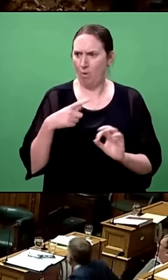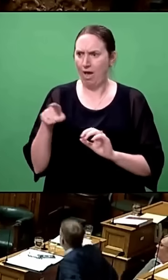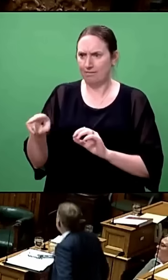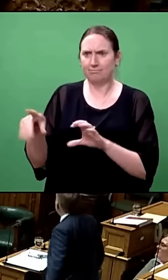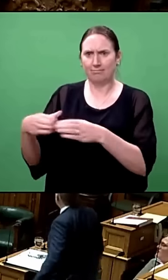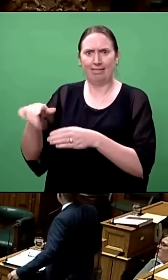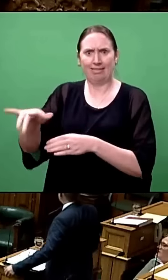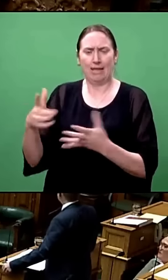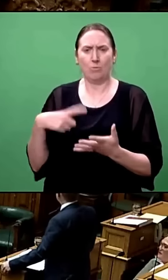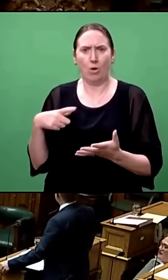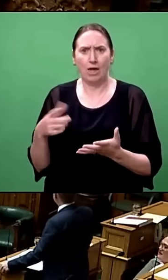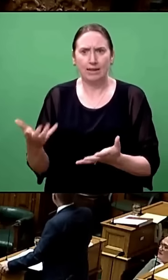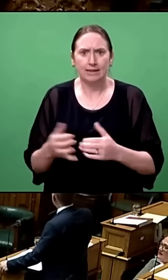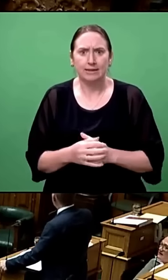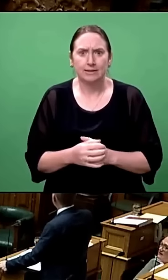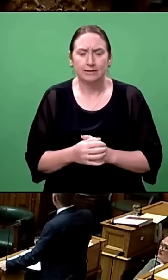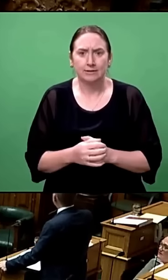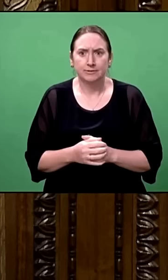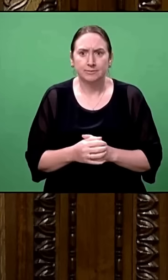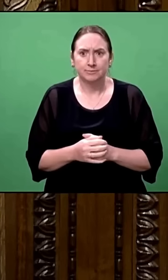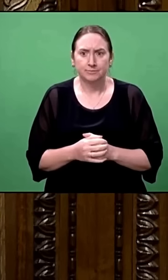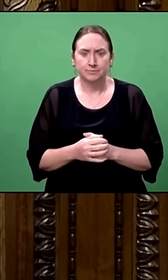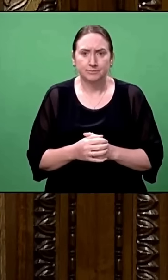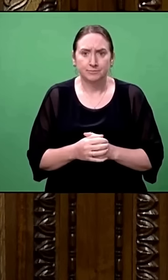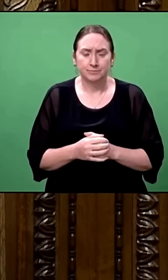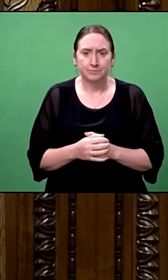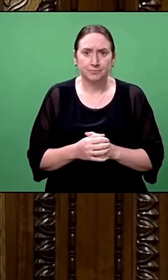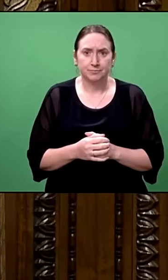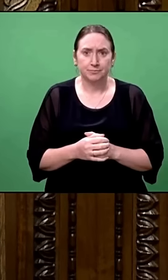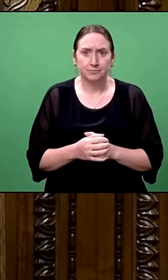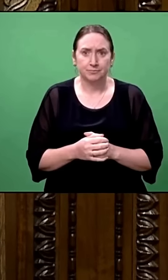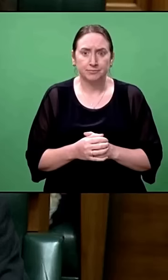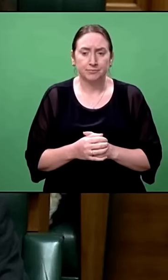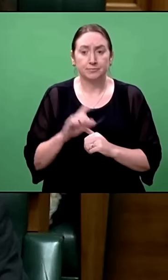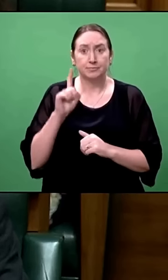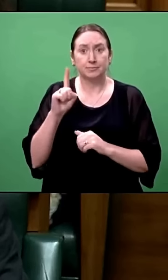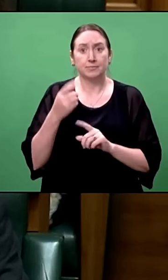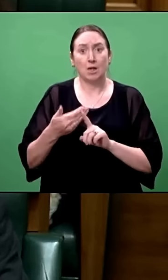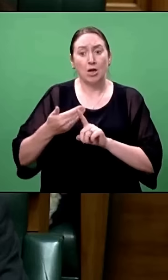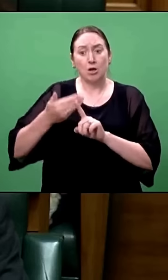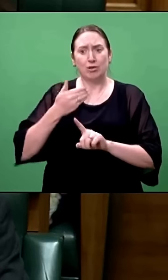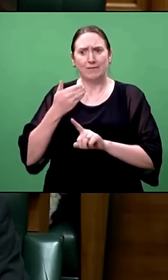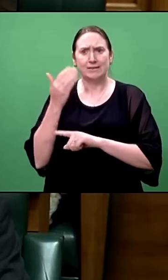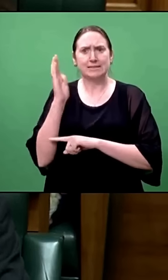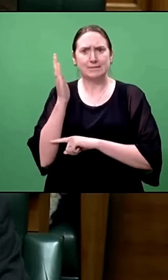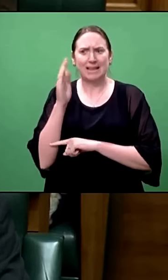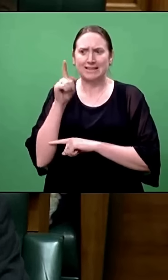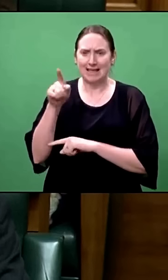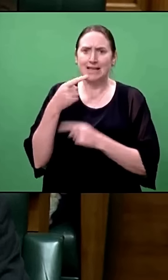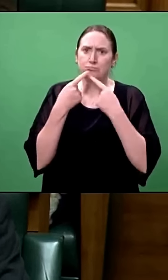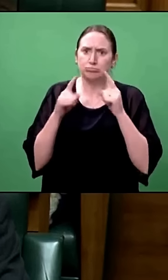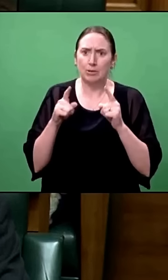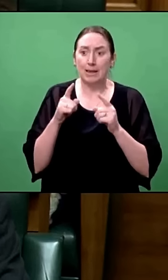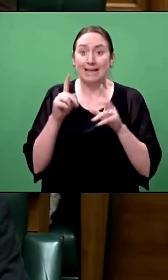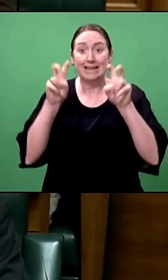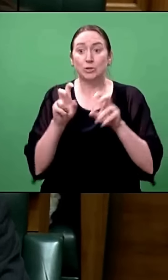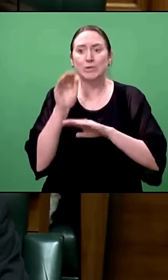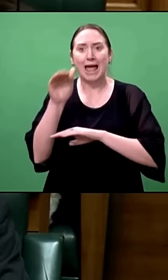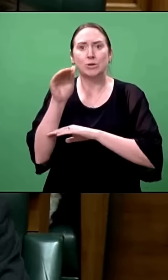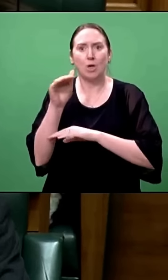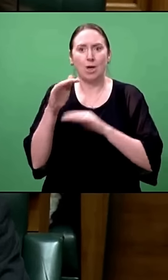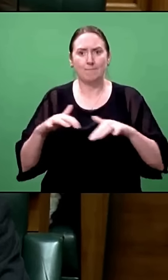That's not a point of order. Point of order, Mr Speaker. Yeah, point of order. Previous speakers have ruled very clearly that matters outside the House